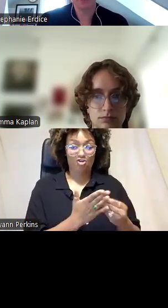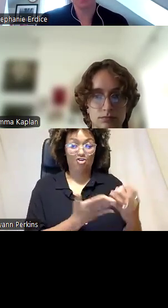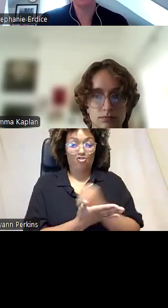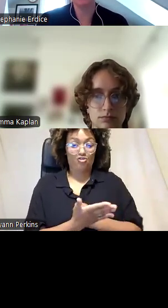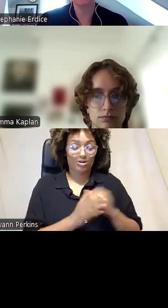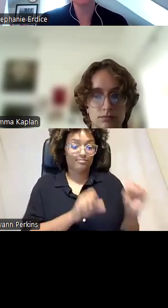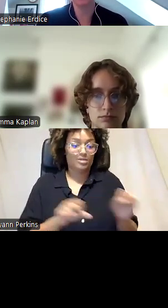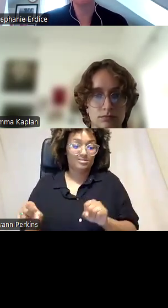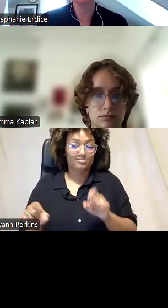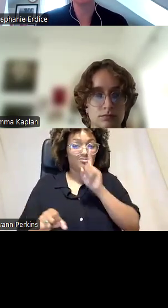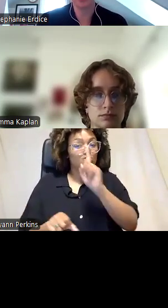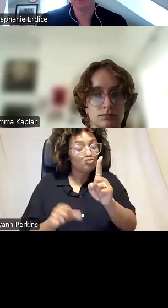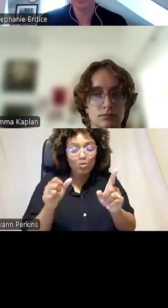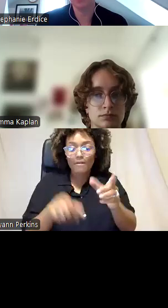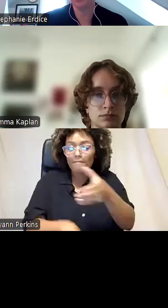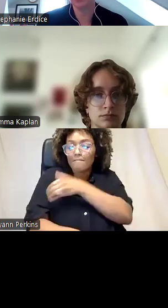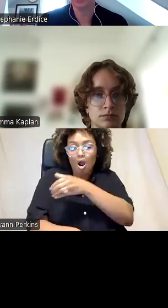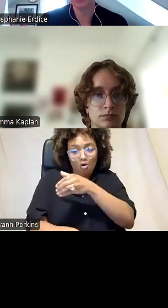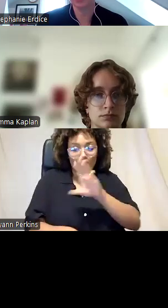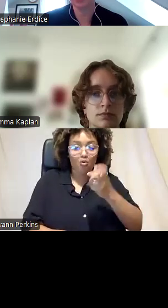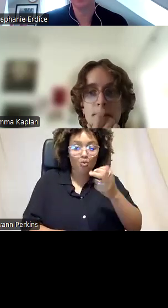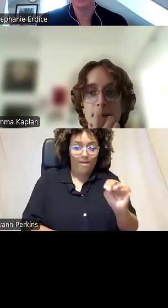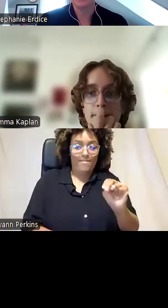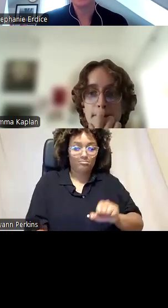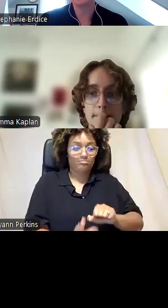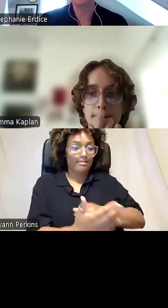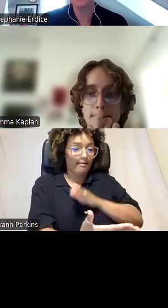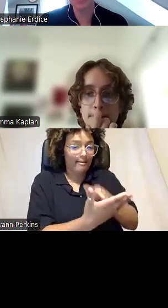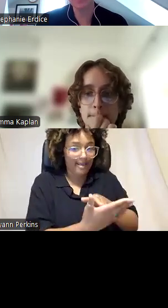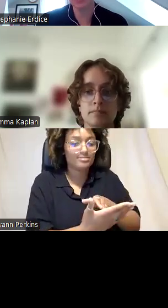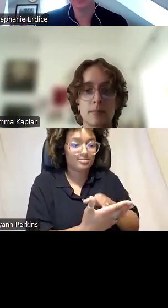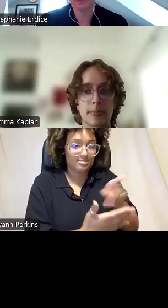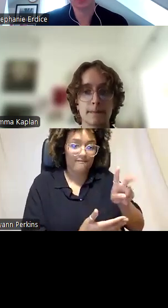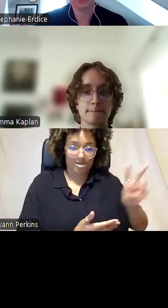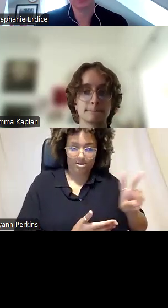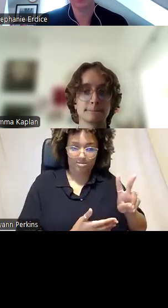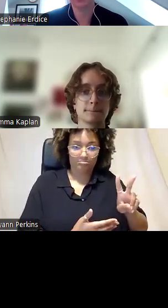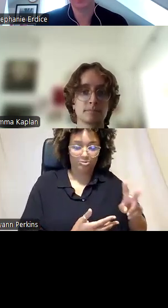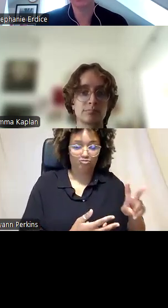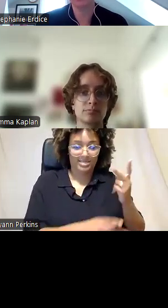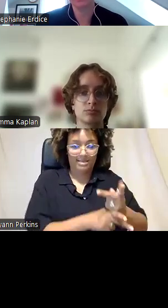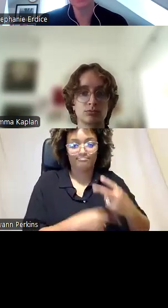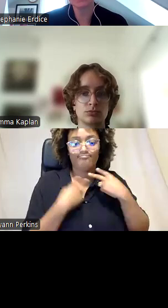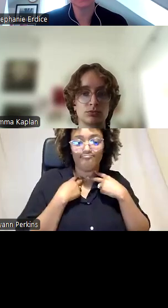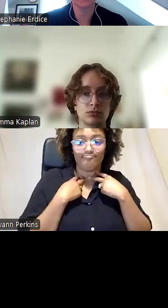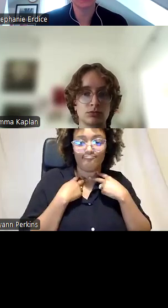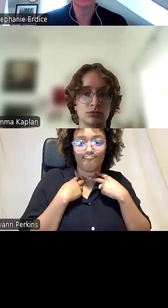powerful weapons of keeping a survivor trapped in an abusive relationship. And it very much diminishes